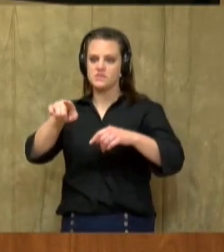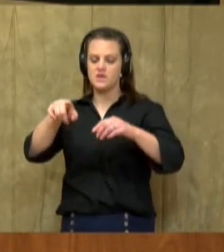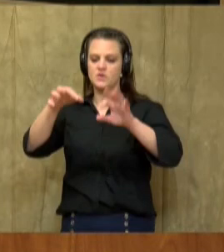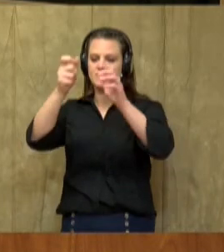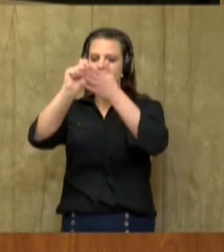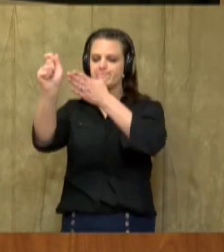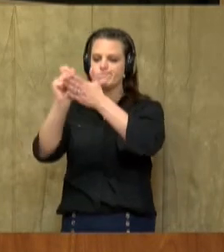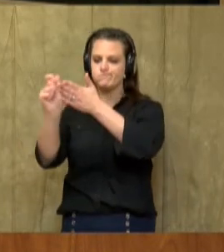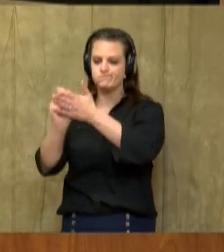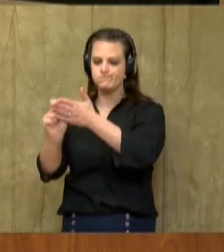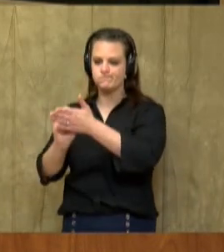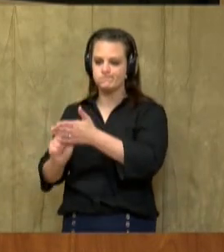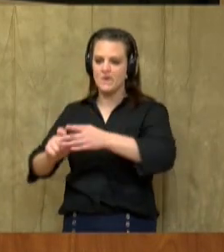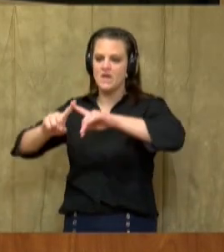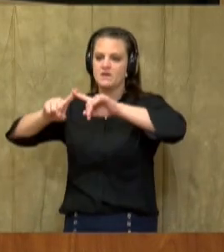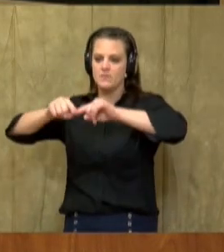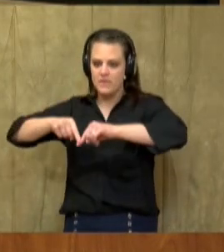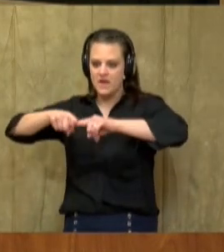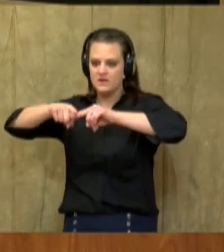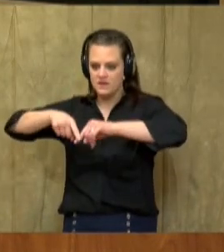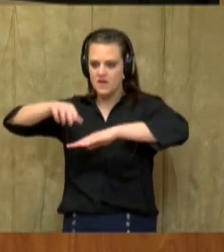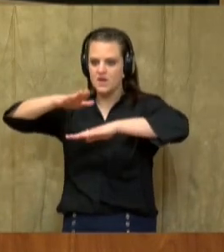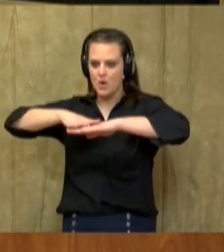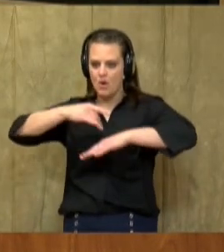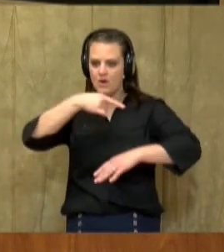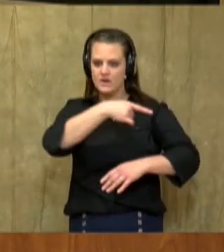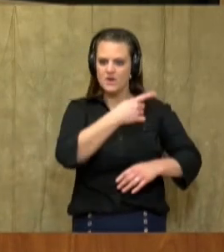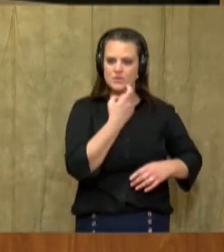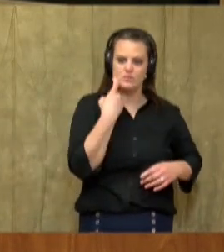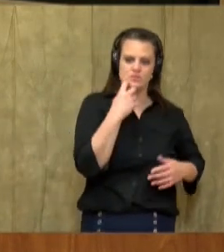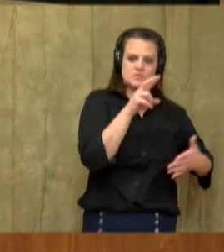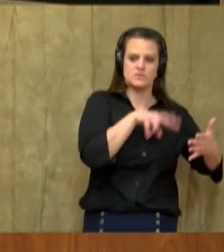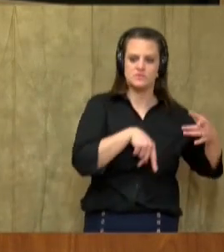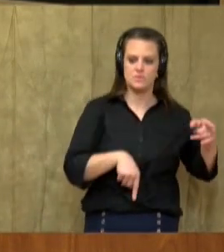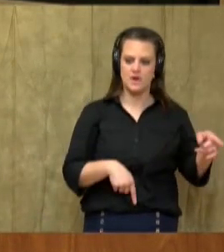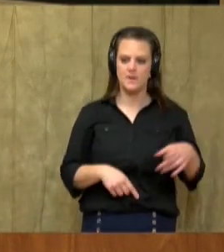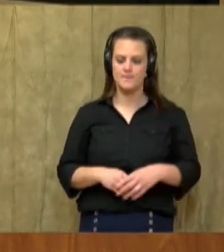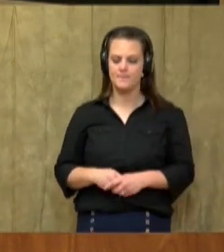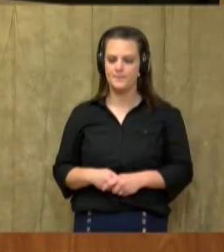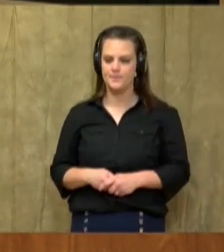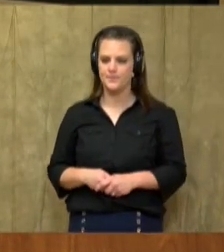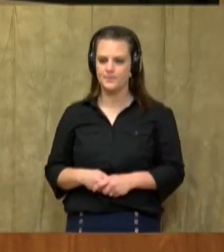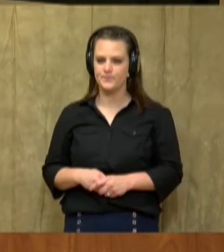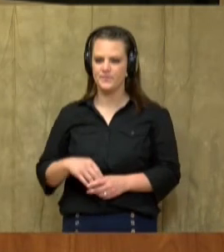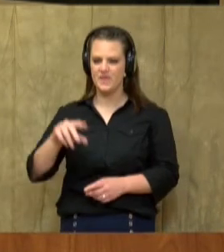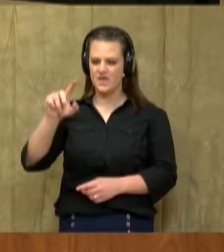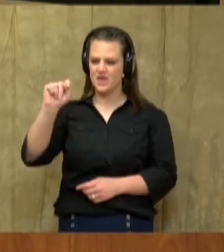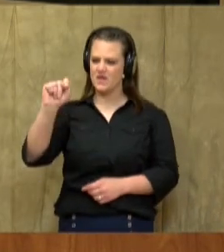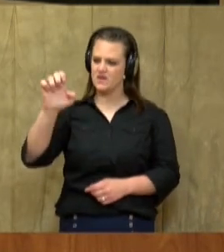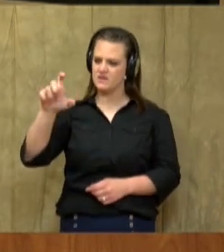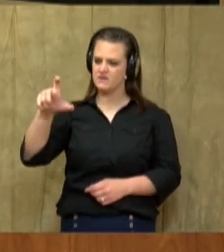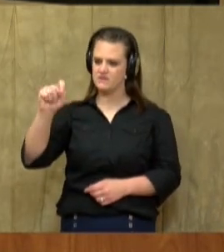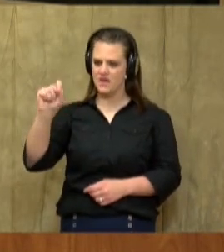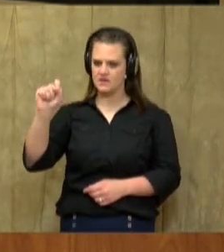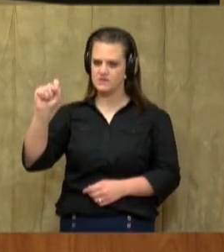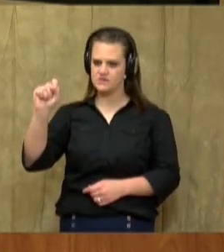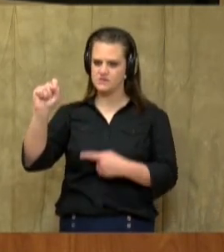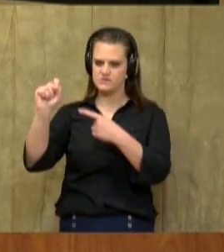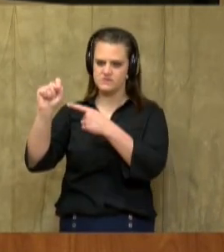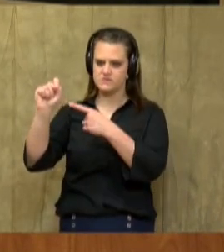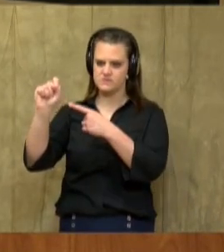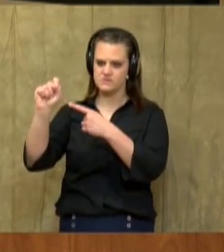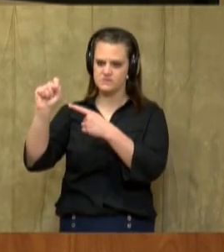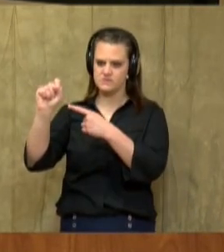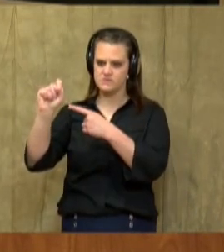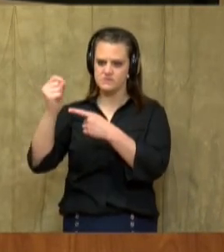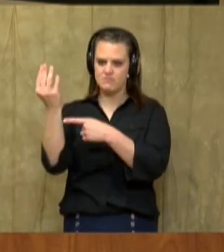The question is totally dependent on what was in the text. So remember, what was text? What is text?